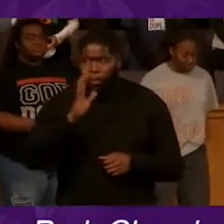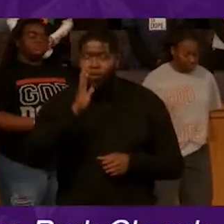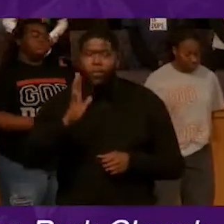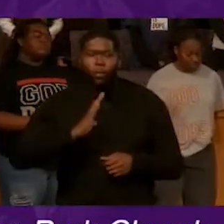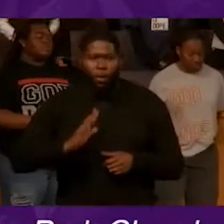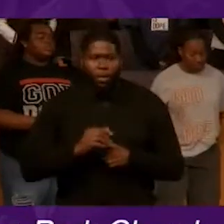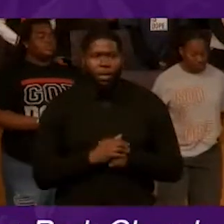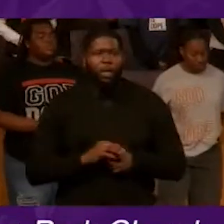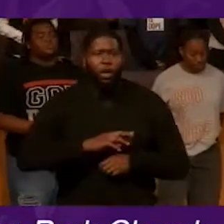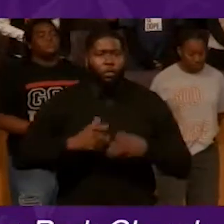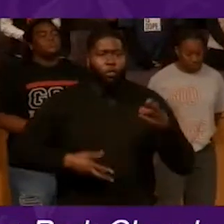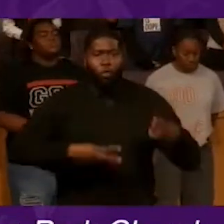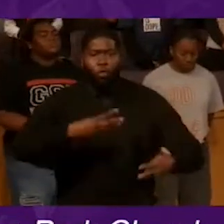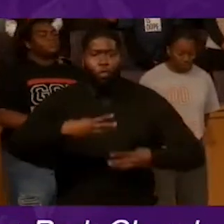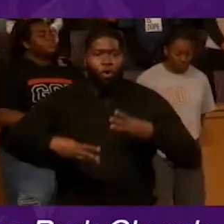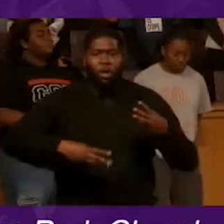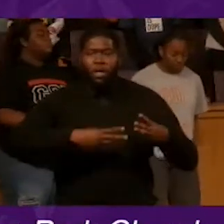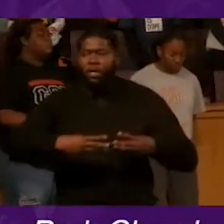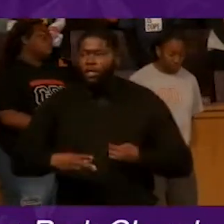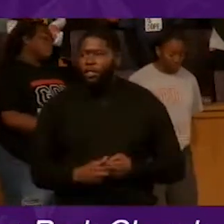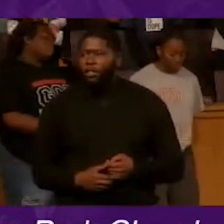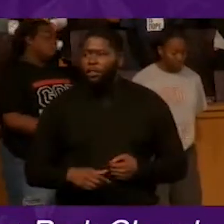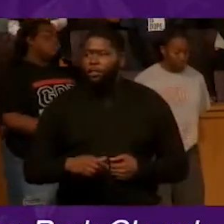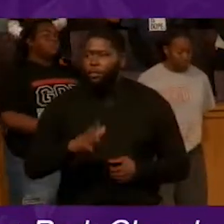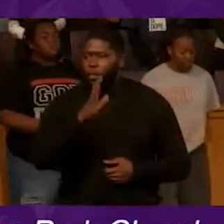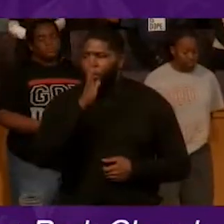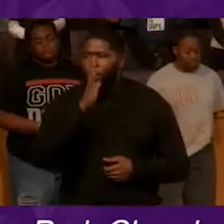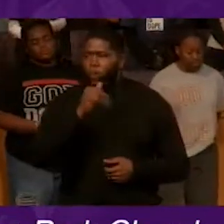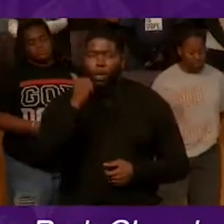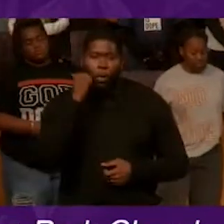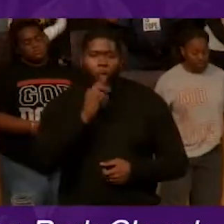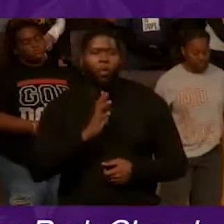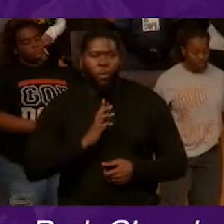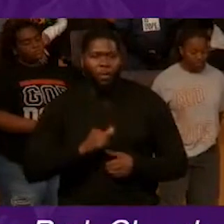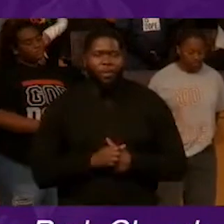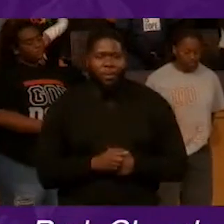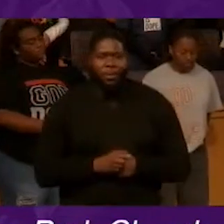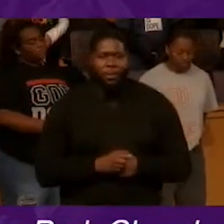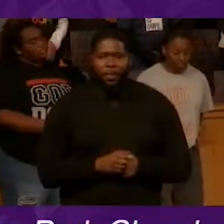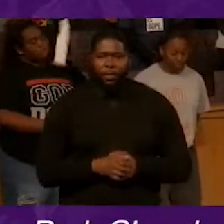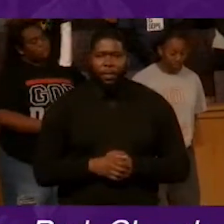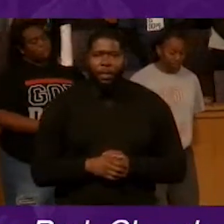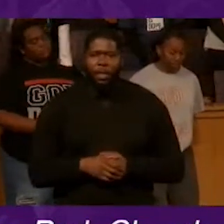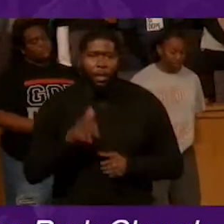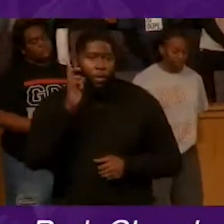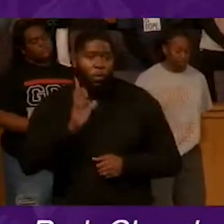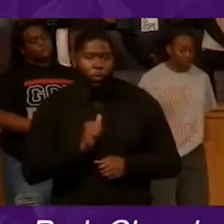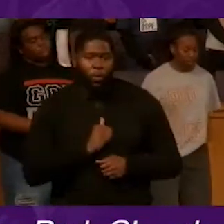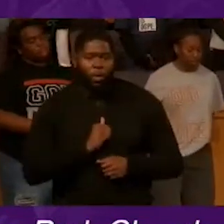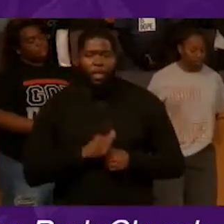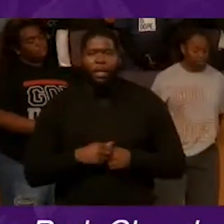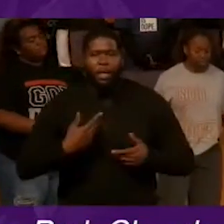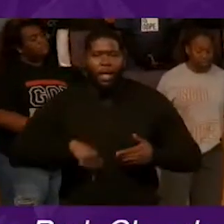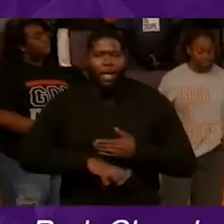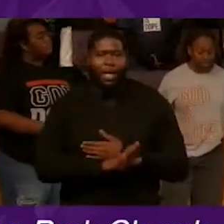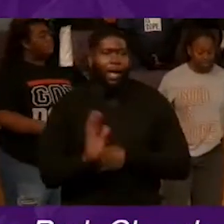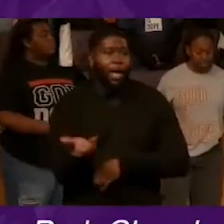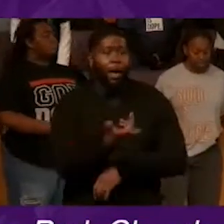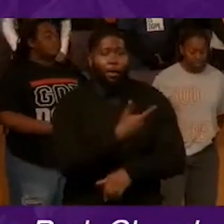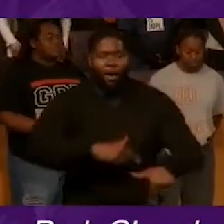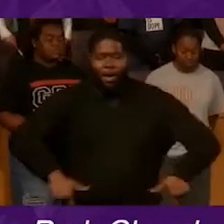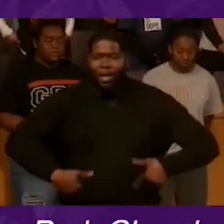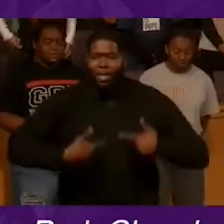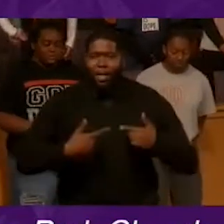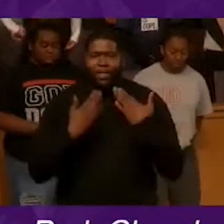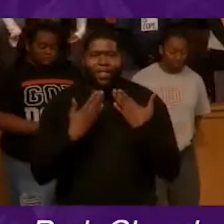of the world. As this is Women's History Month, God, we thank you for all the cherished women in our lives, God. We thank